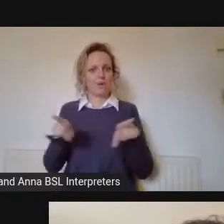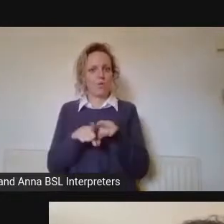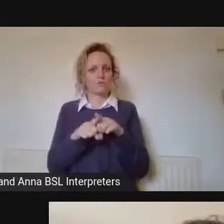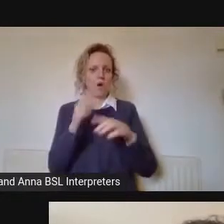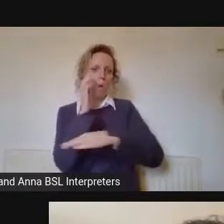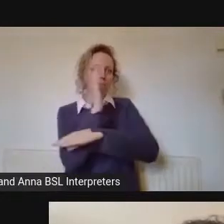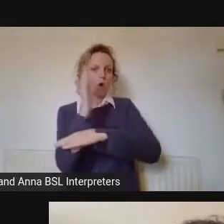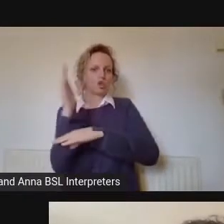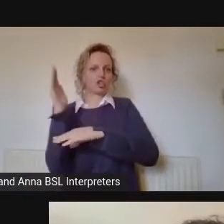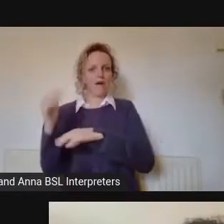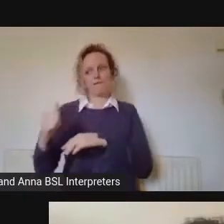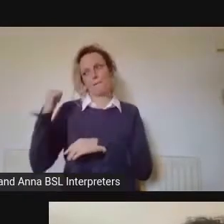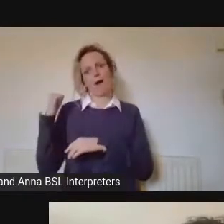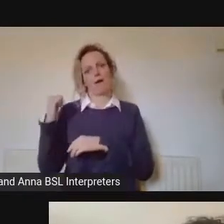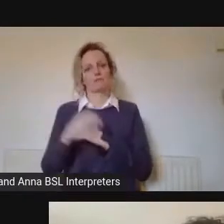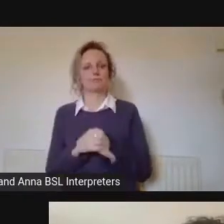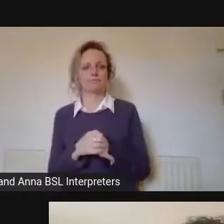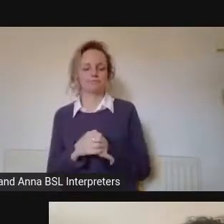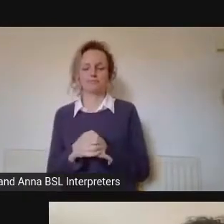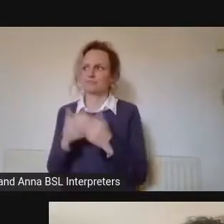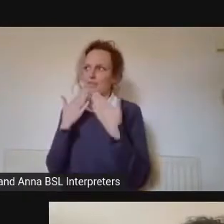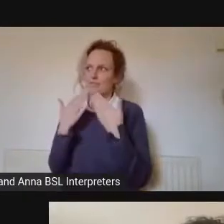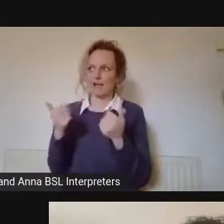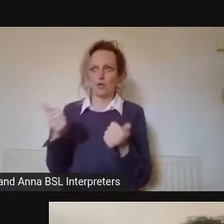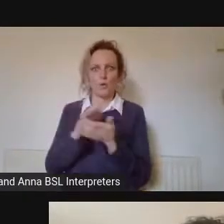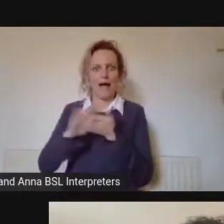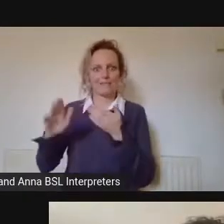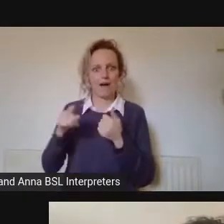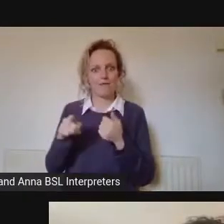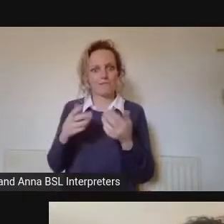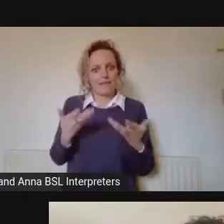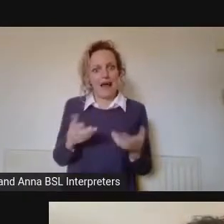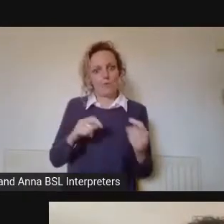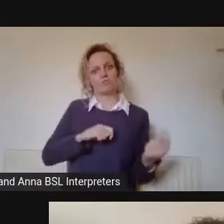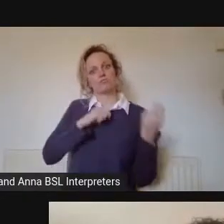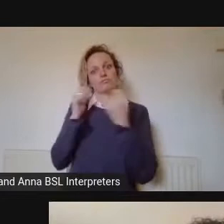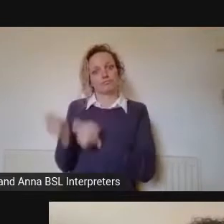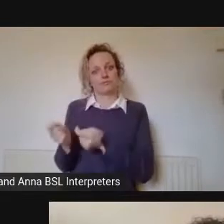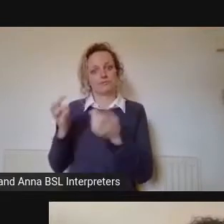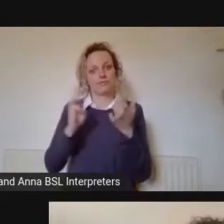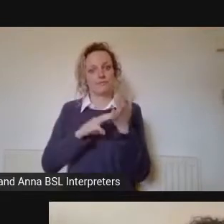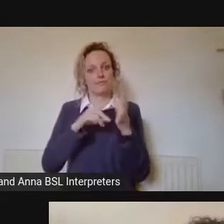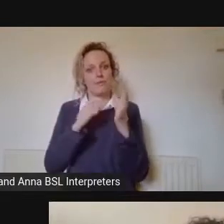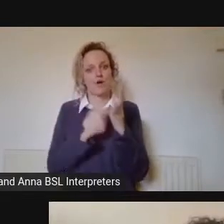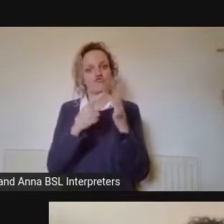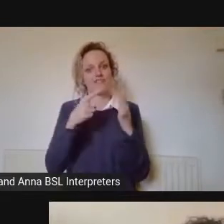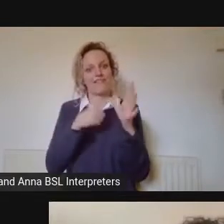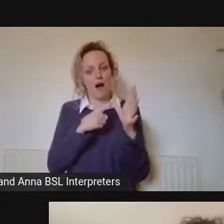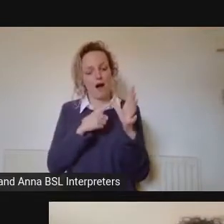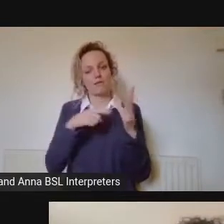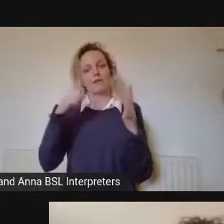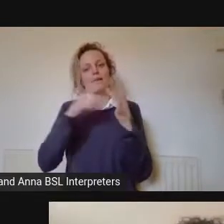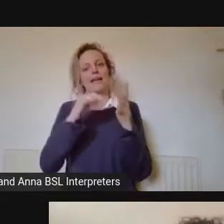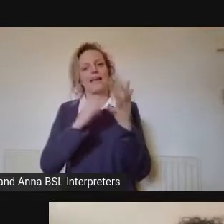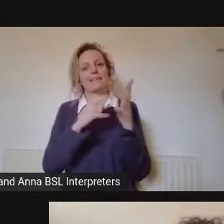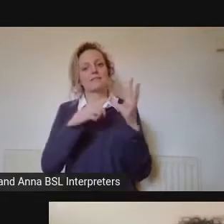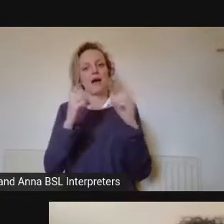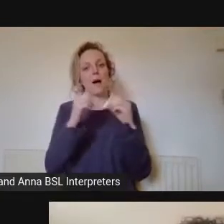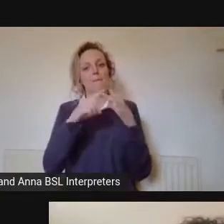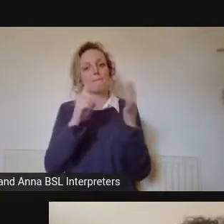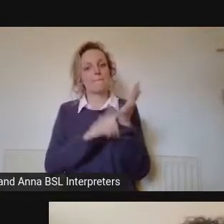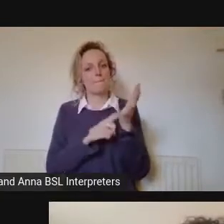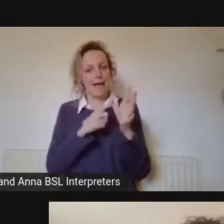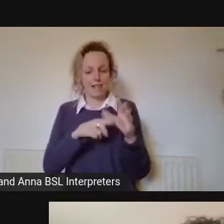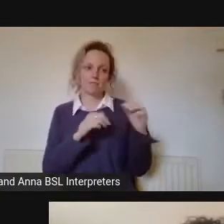Many thanks, Hannah. Maria Isabel, would you like to introduce yourself? Thank you. Yes, thank you. My name is Maria Espinoza,